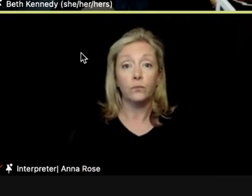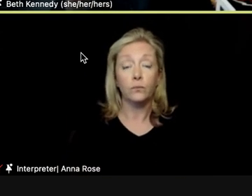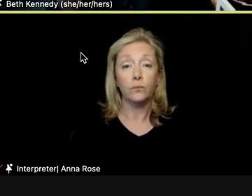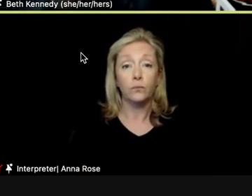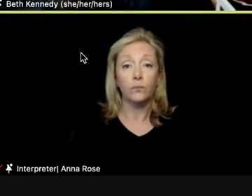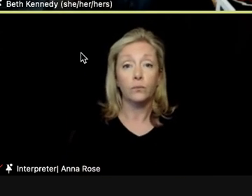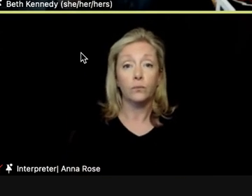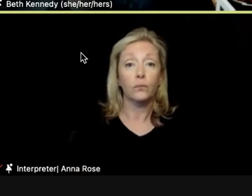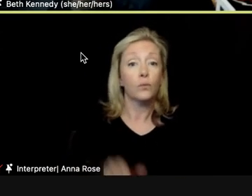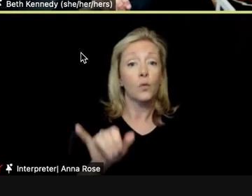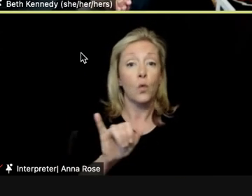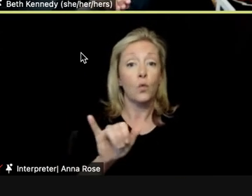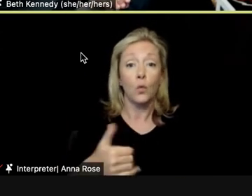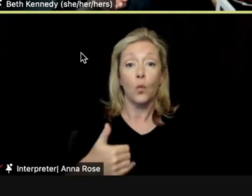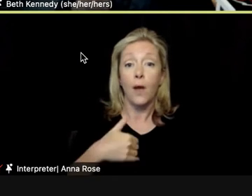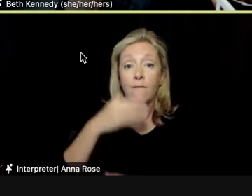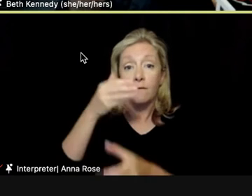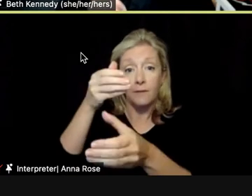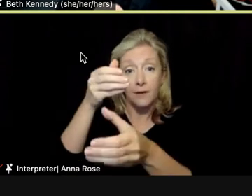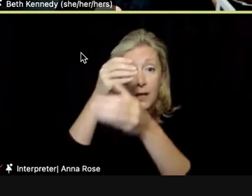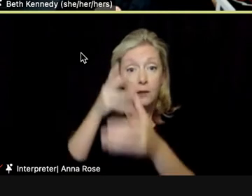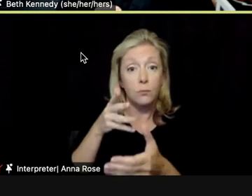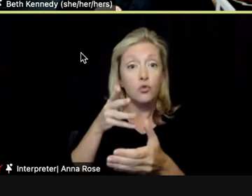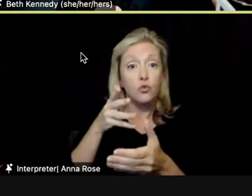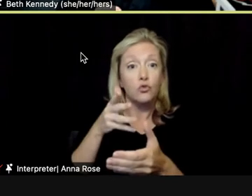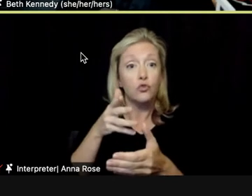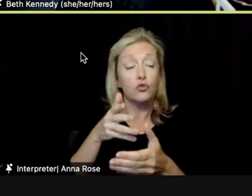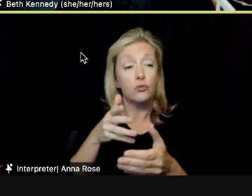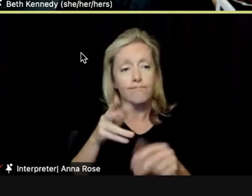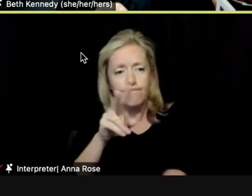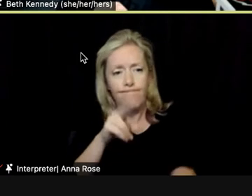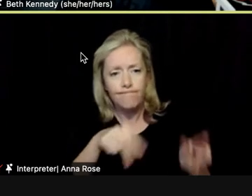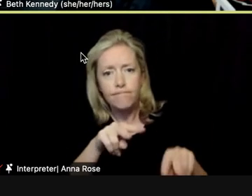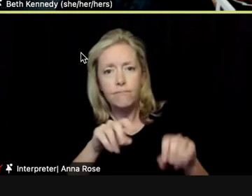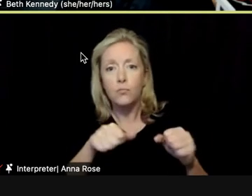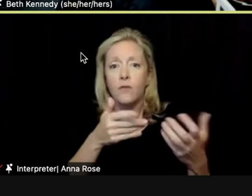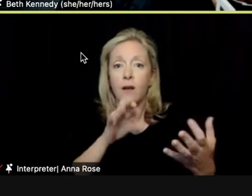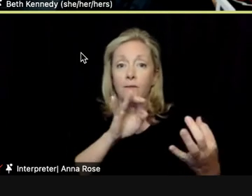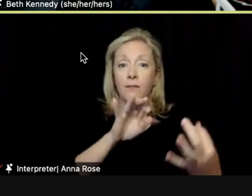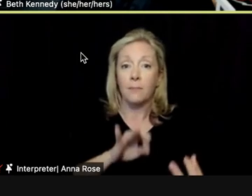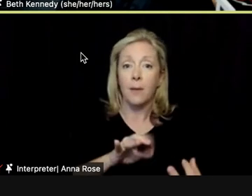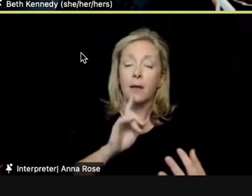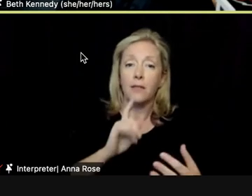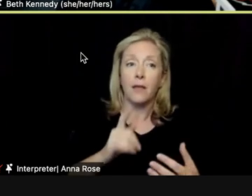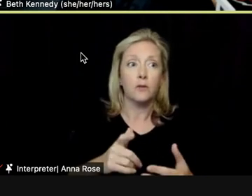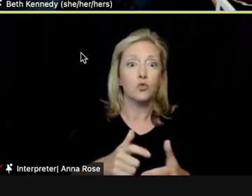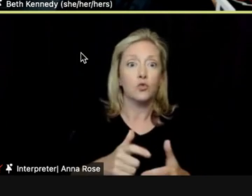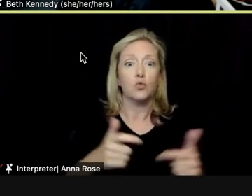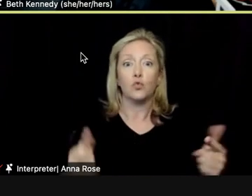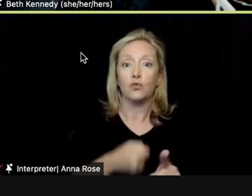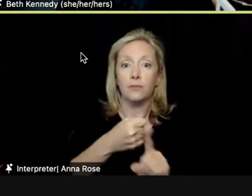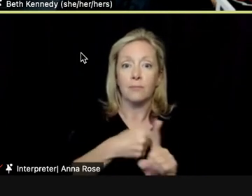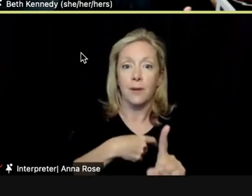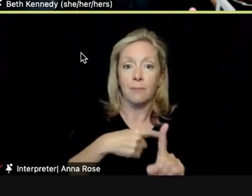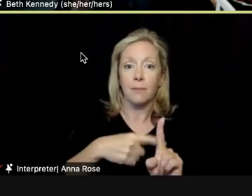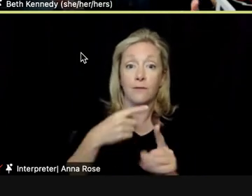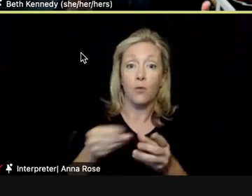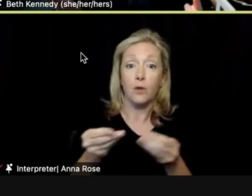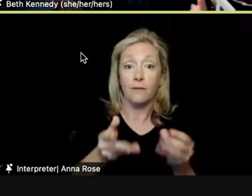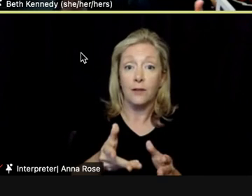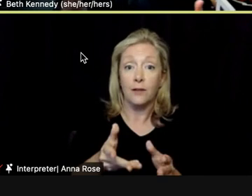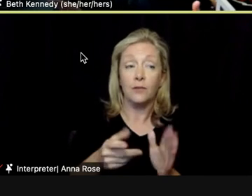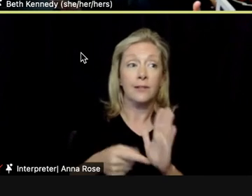having someone with expertise come in to give feedback is a huge confidence booster, because sometimes interveners are like,